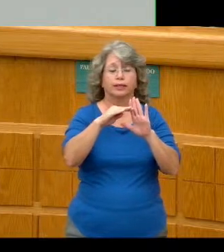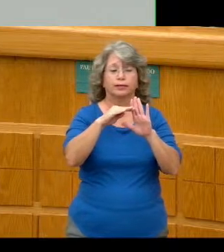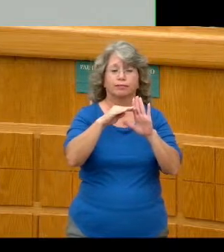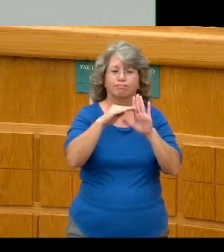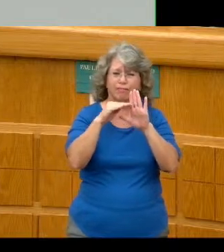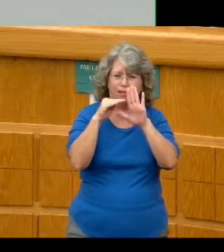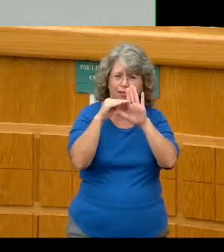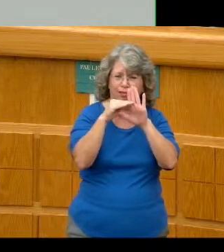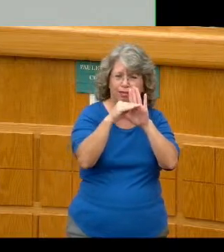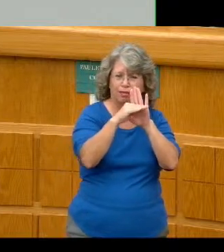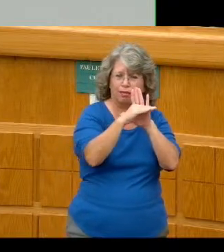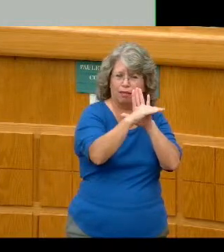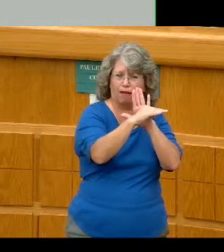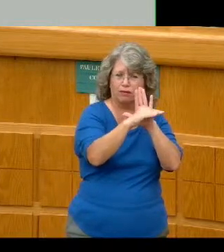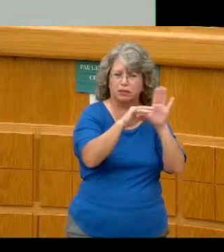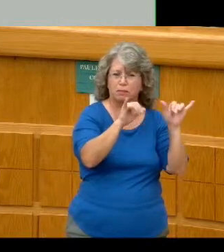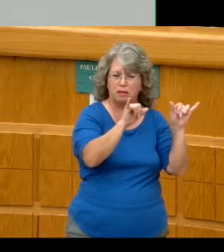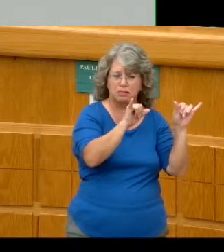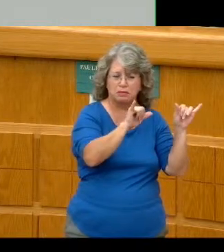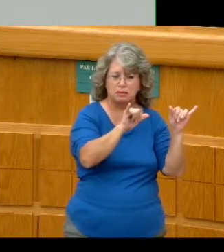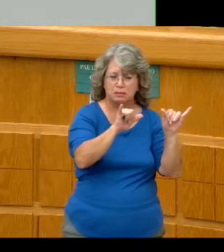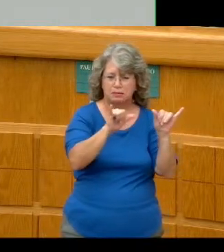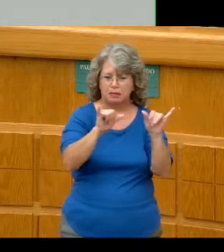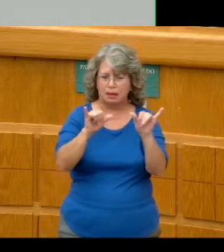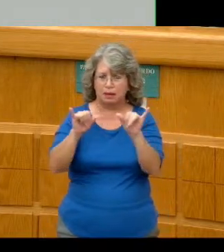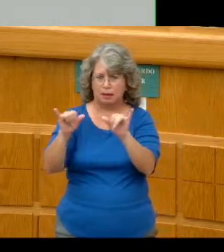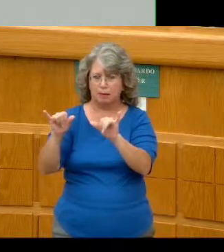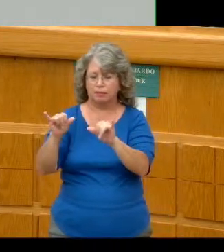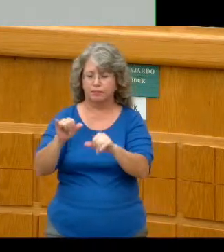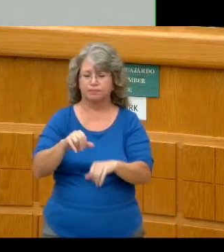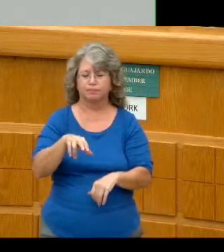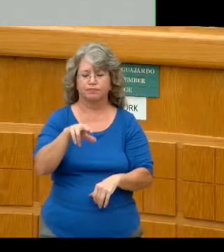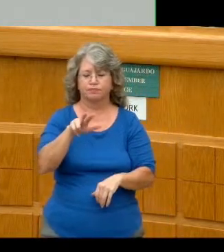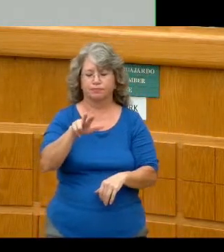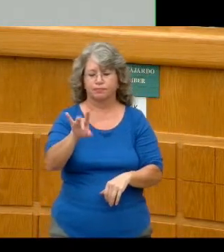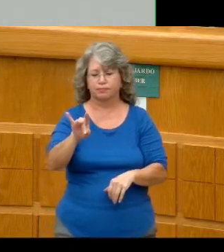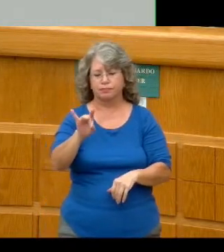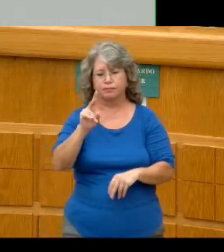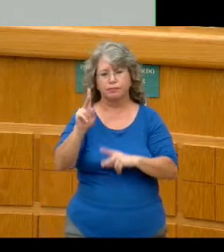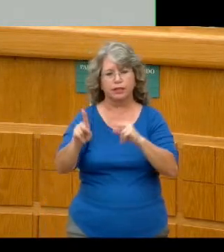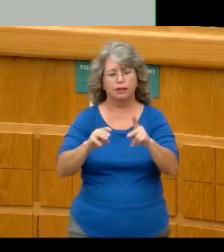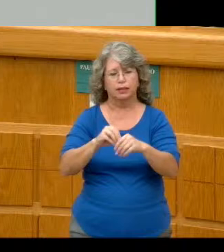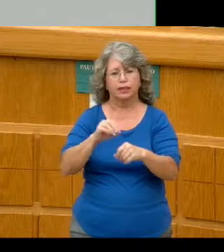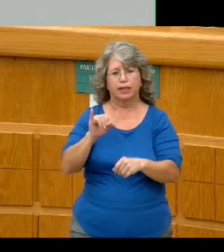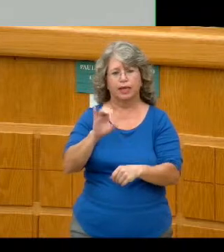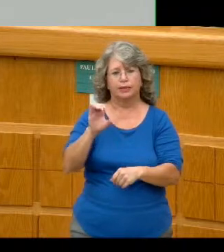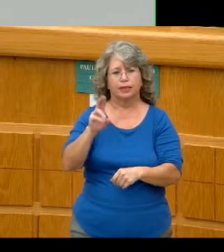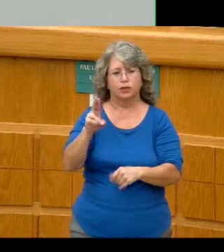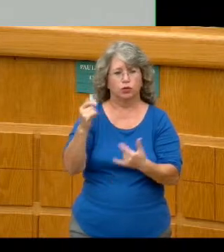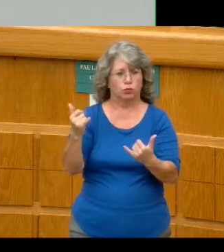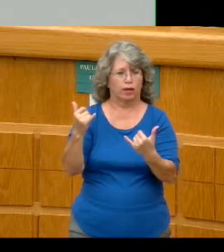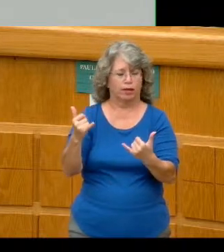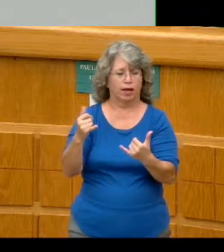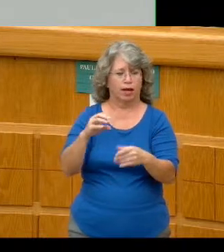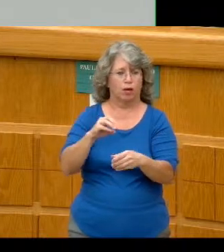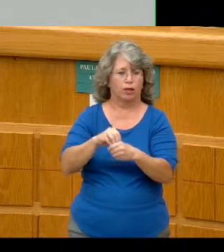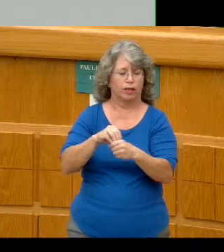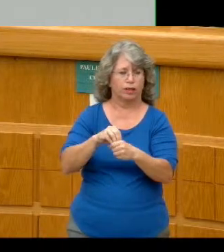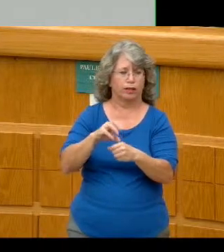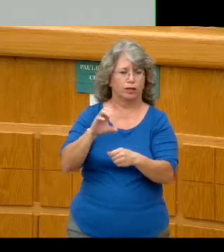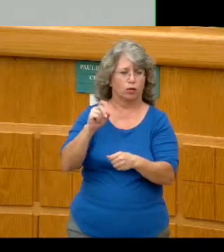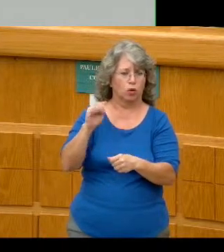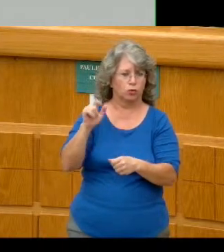on average, it's stayed about the same. So there's 38 people in the ICU right now in the Coastal Bend area